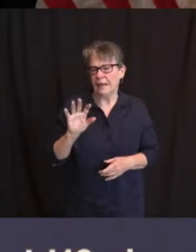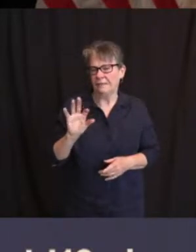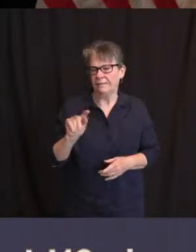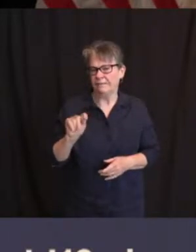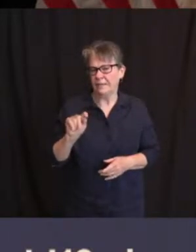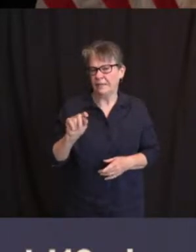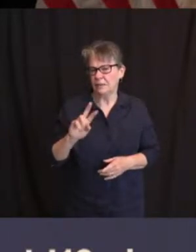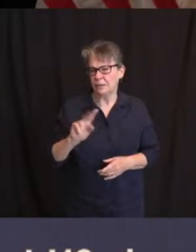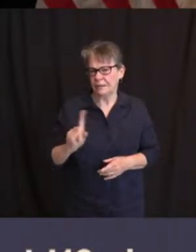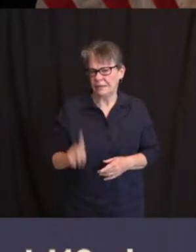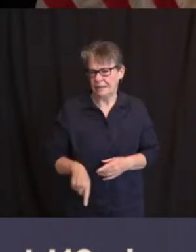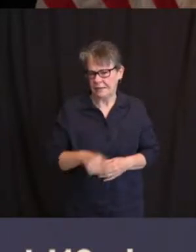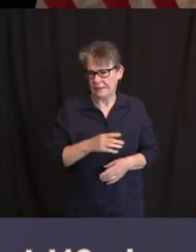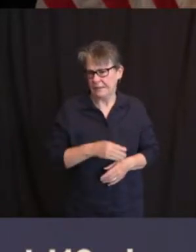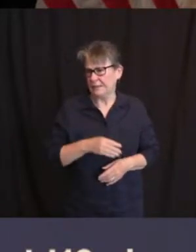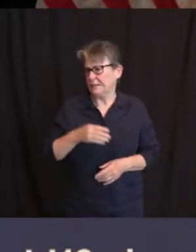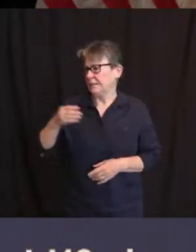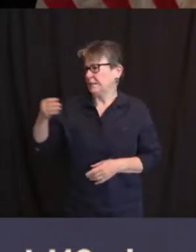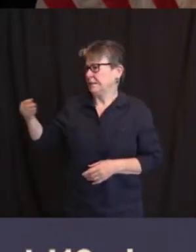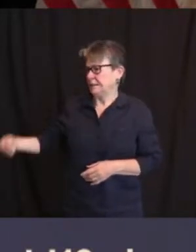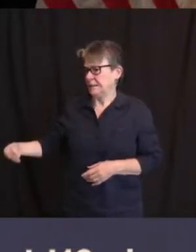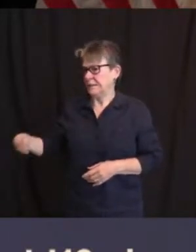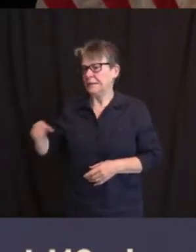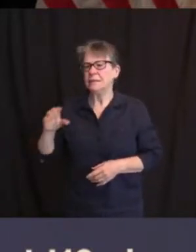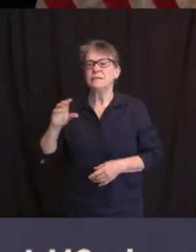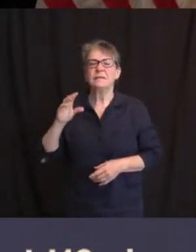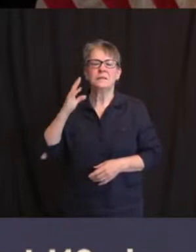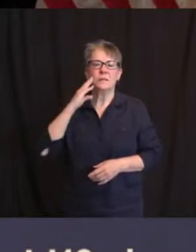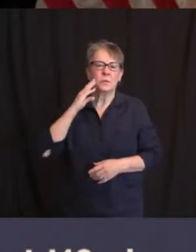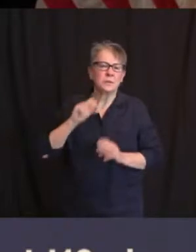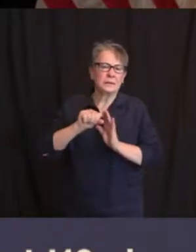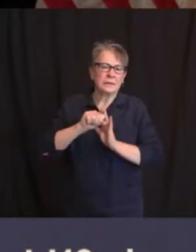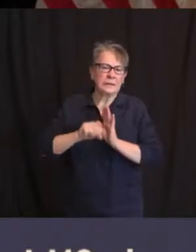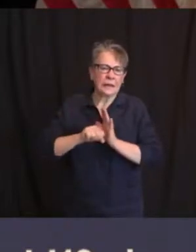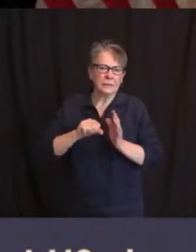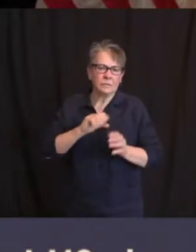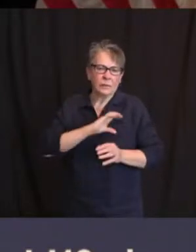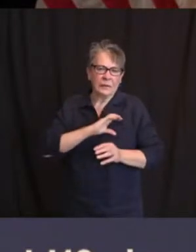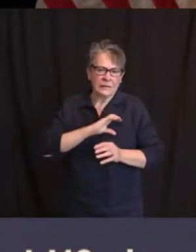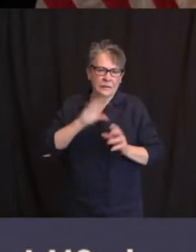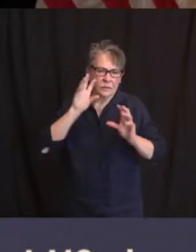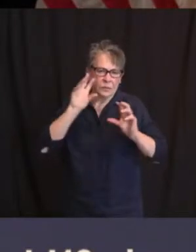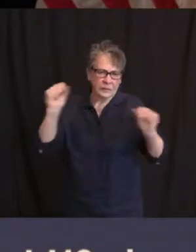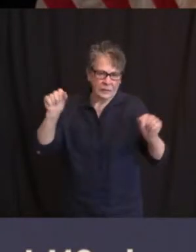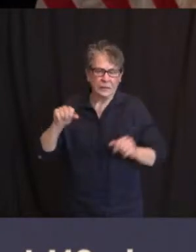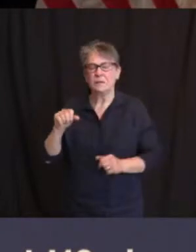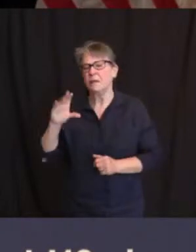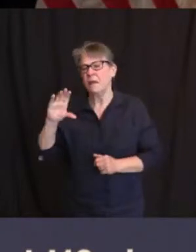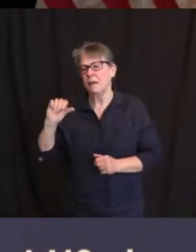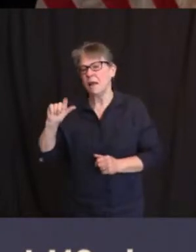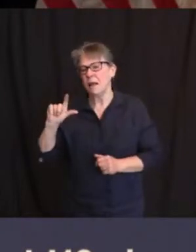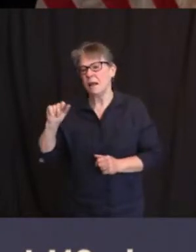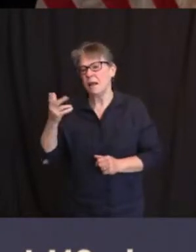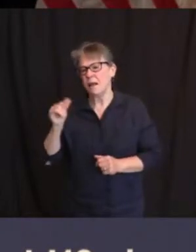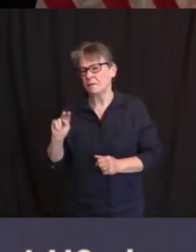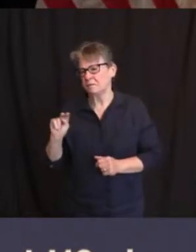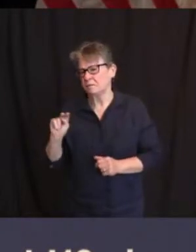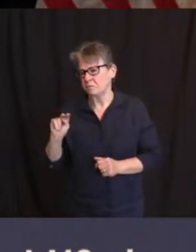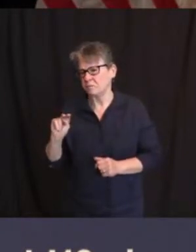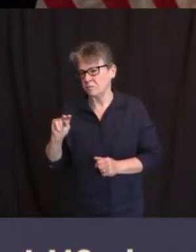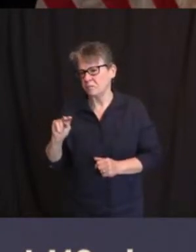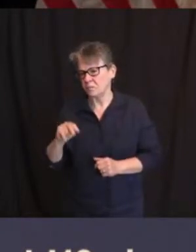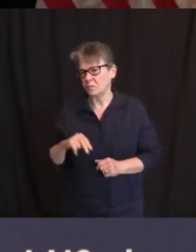the Superintendent of the State Police, Colonel Pat Callahan. Director of the Office of Homeland Security and Preparedness, Jared Maples, is with us, and